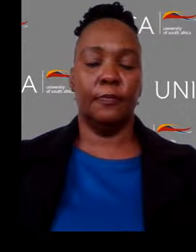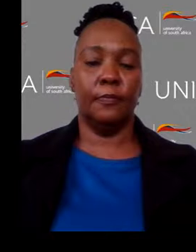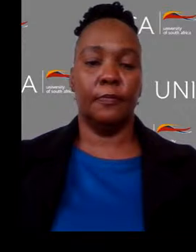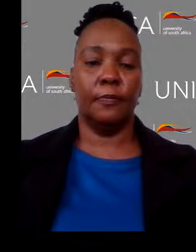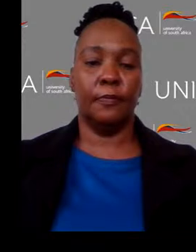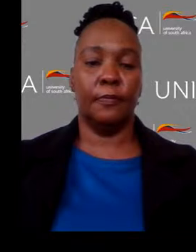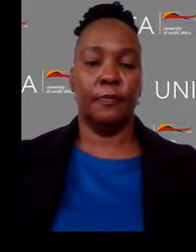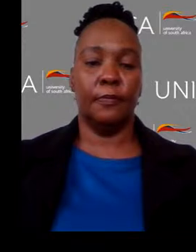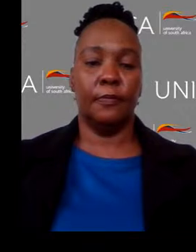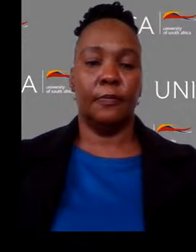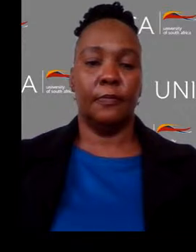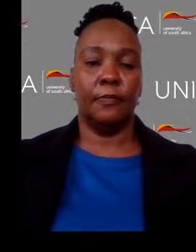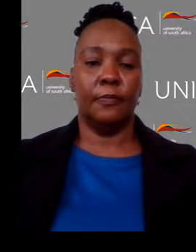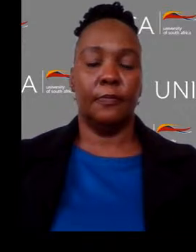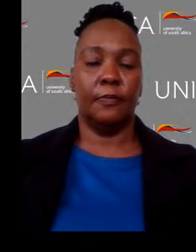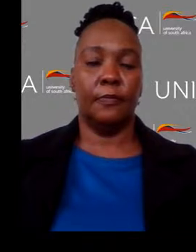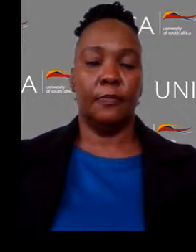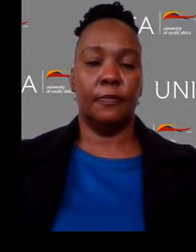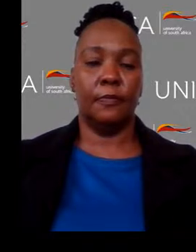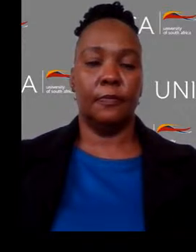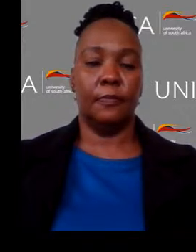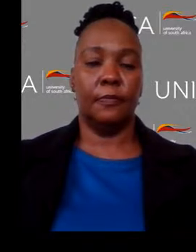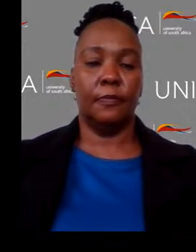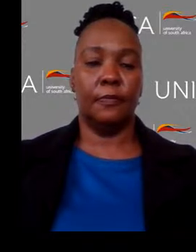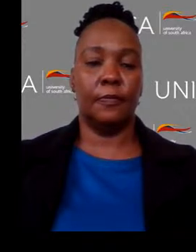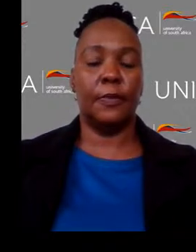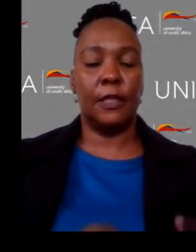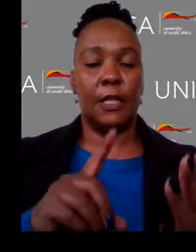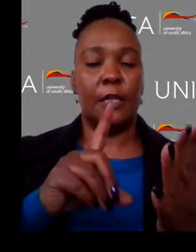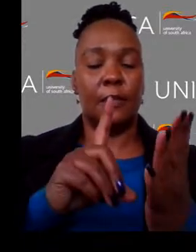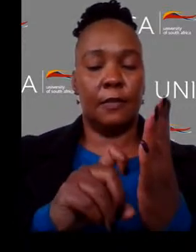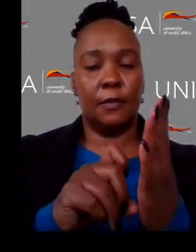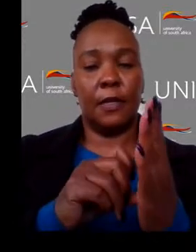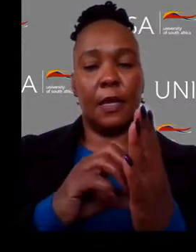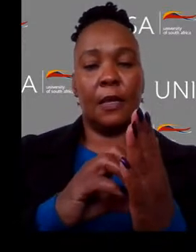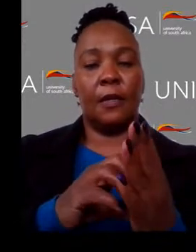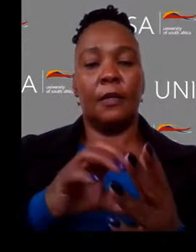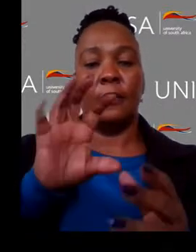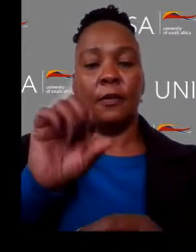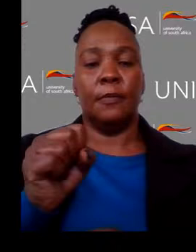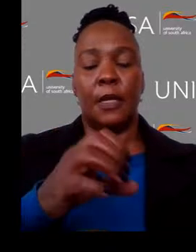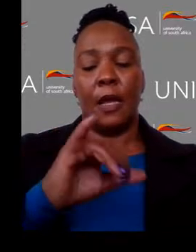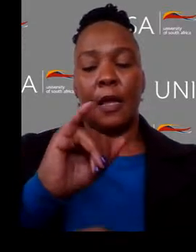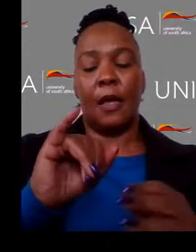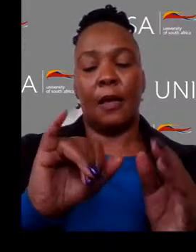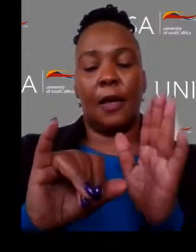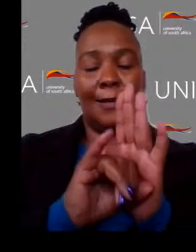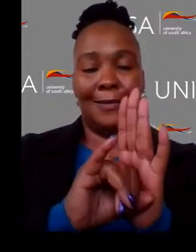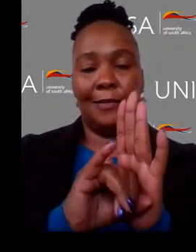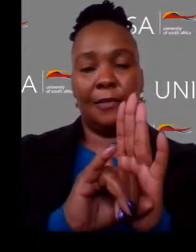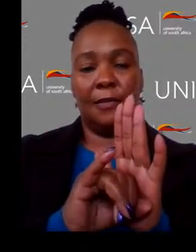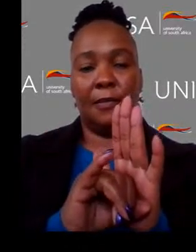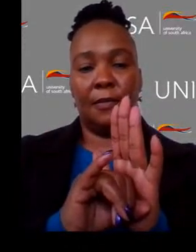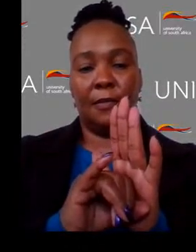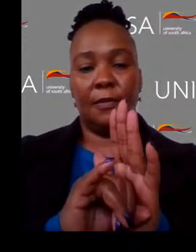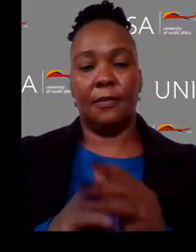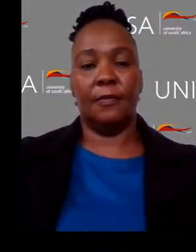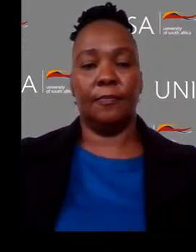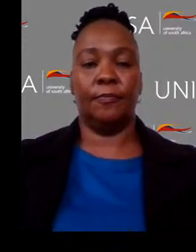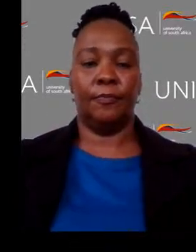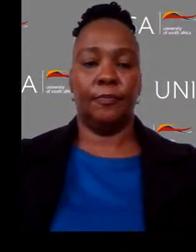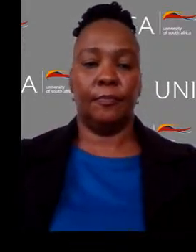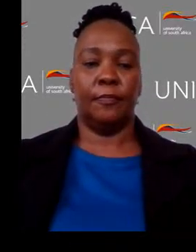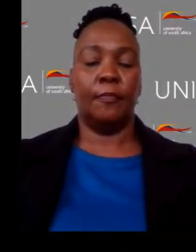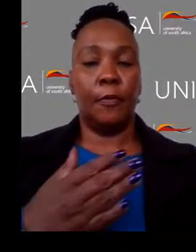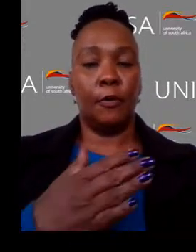it, hold it up to the camera, and then you just click on Capture ID. Just make sure it's clearly readable. For